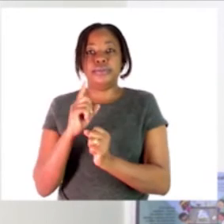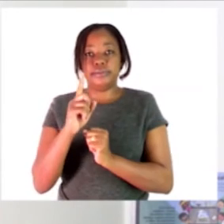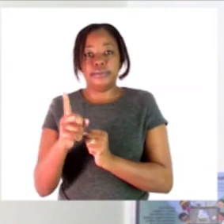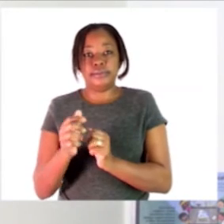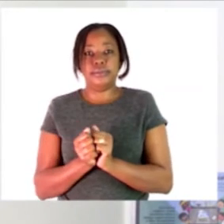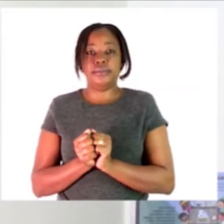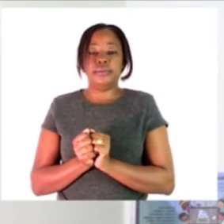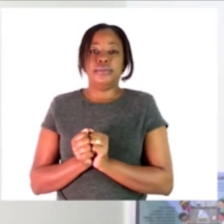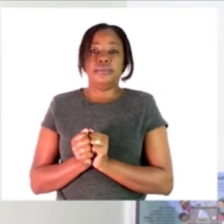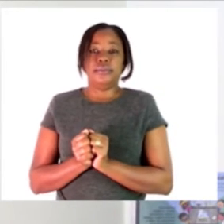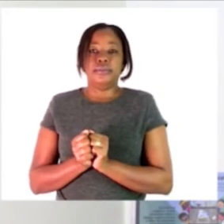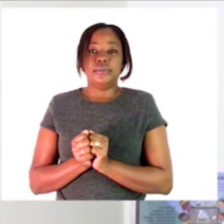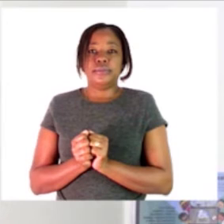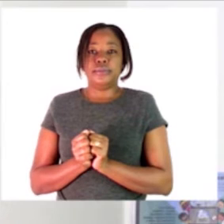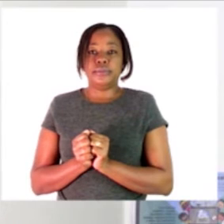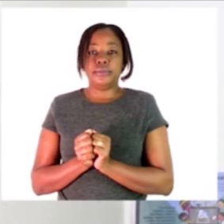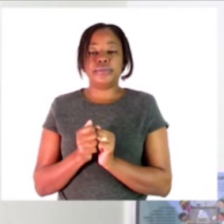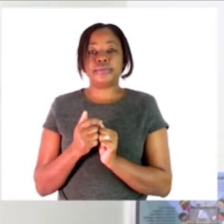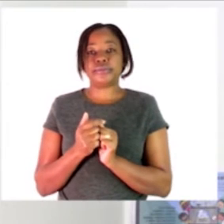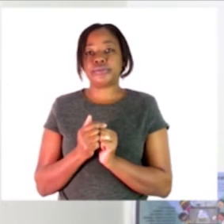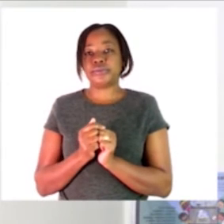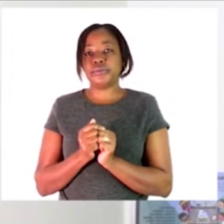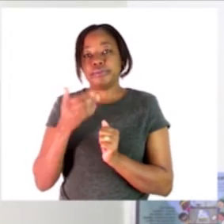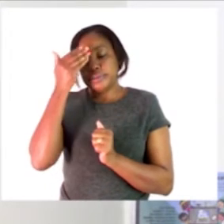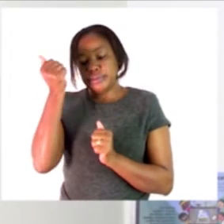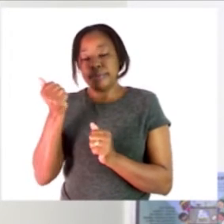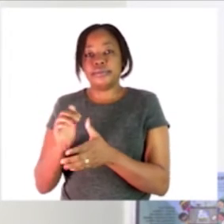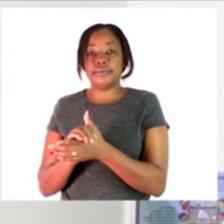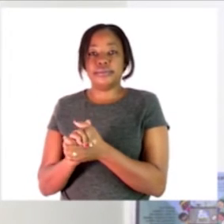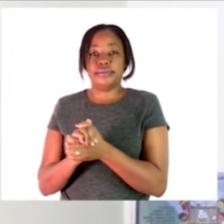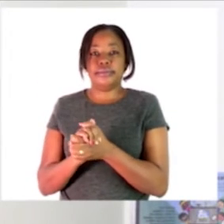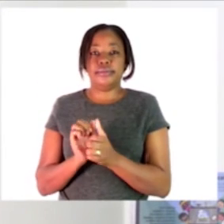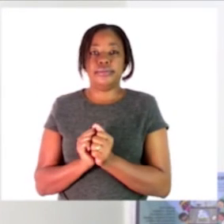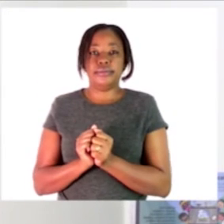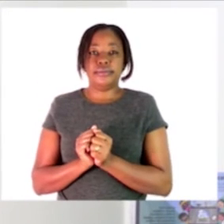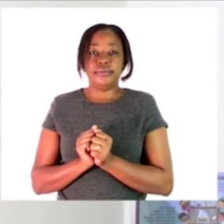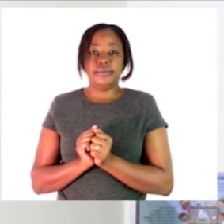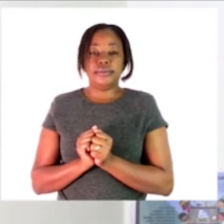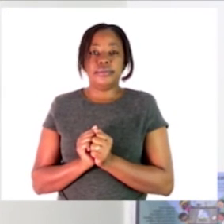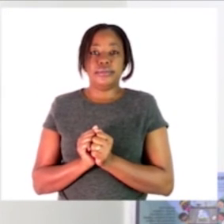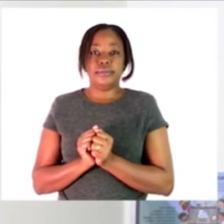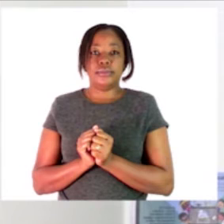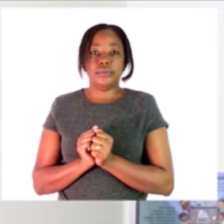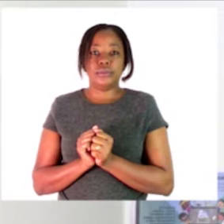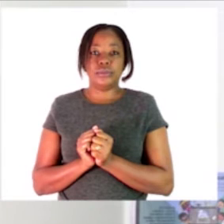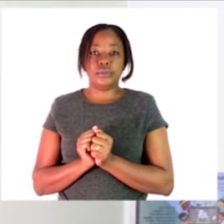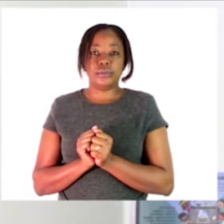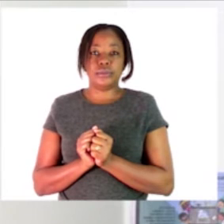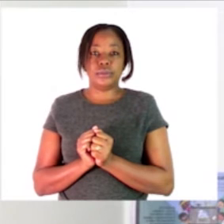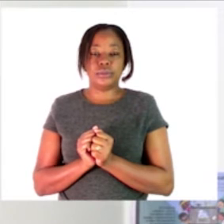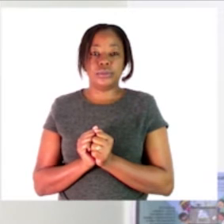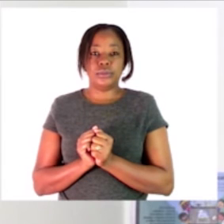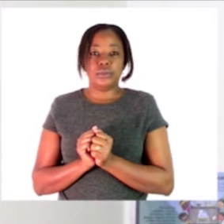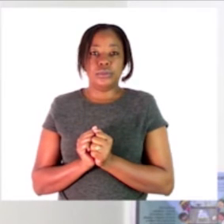see your progress. Are we together? Thank you. Okay, good morning, my friend. All right, my friend is very fine here, and